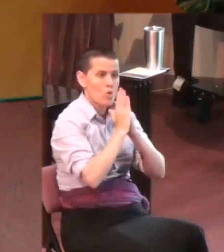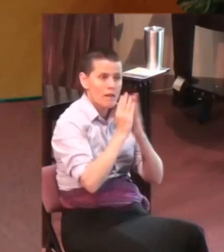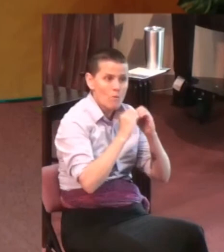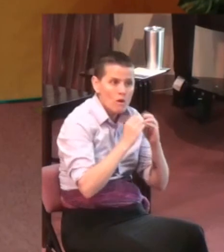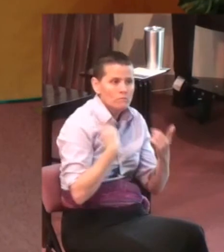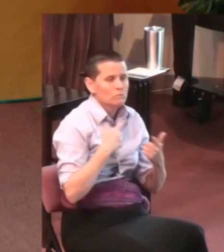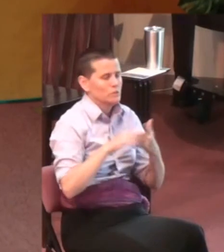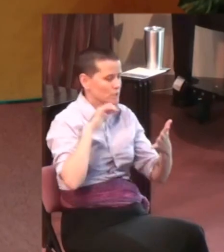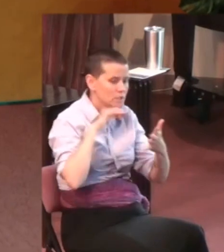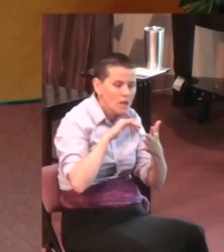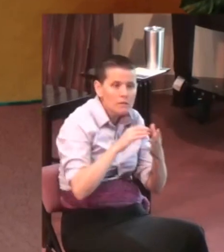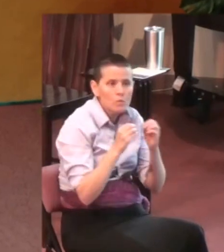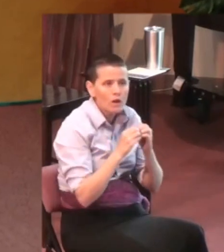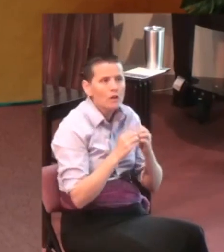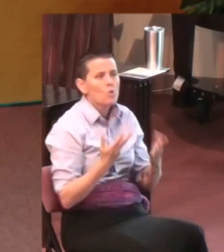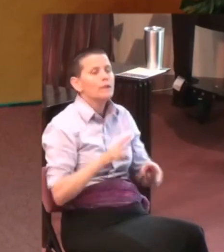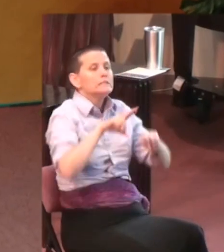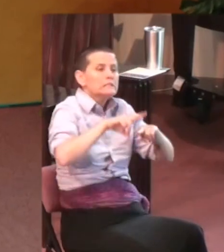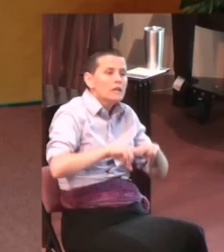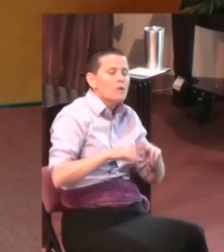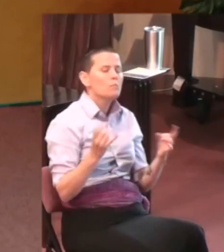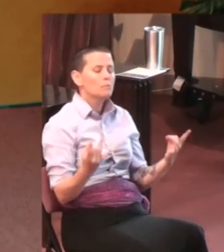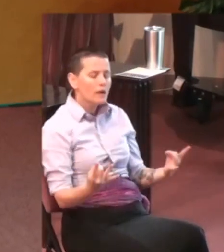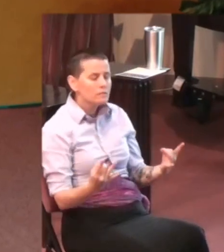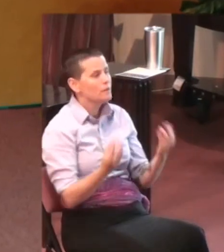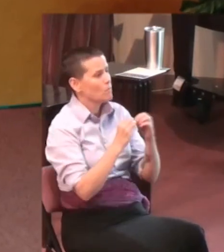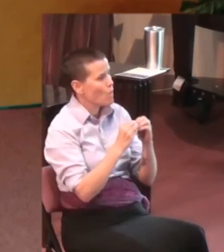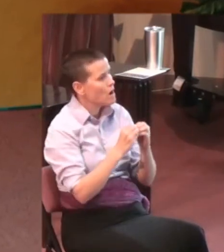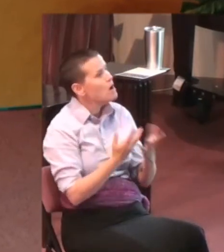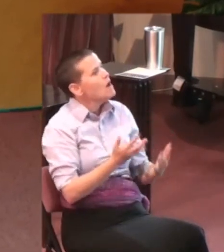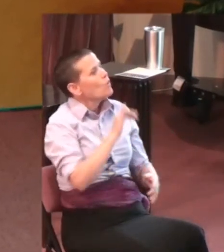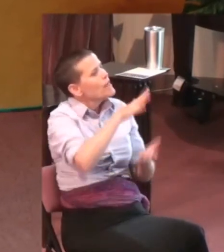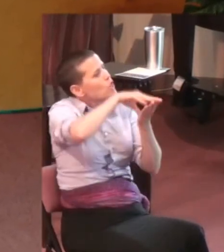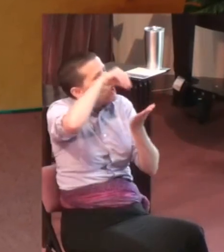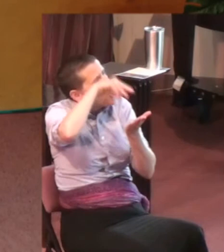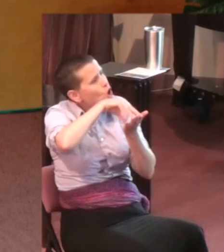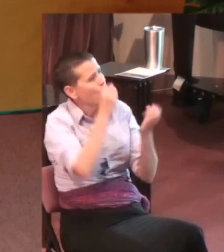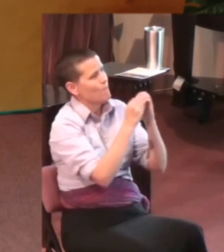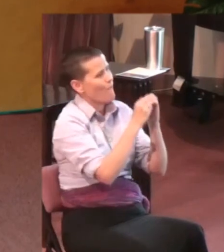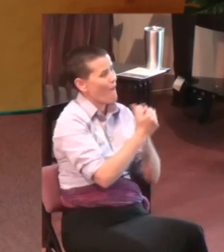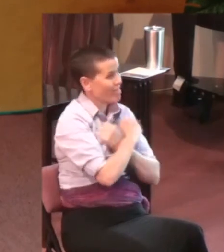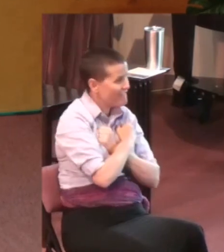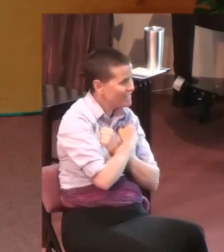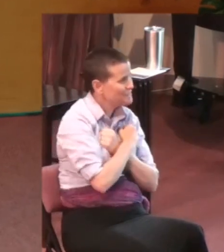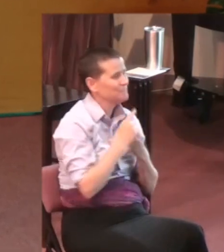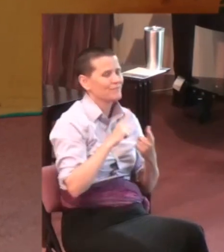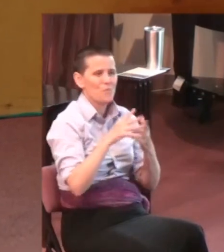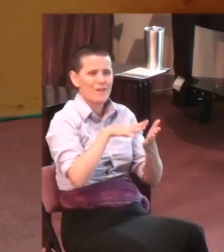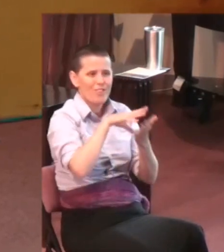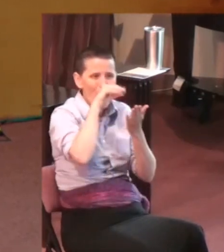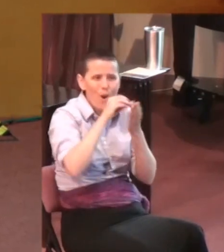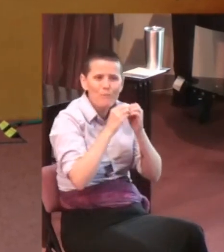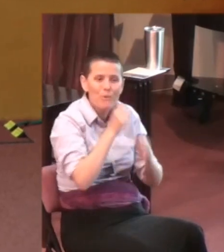I have done, you shall do also. You'll be able to love your neighbor as yourself. How can that be? How can you love your neighbor as